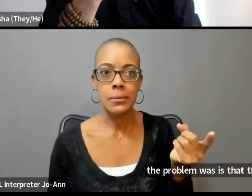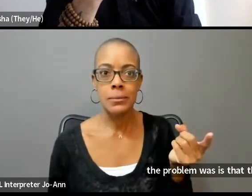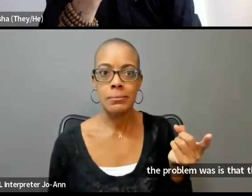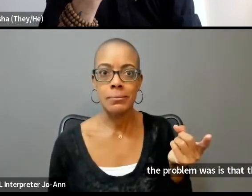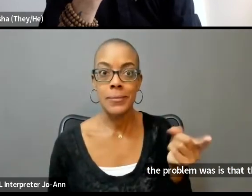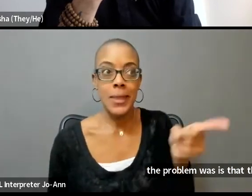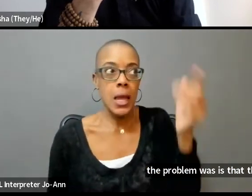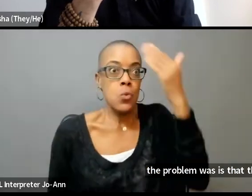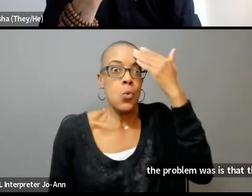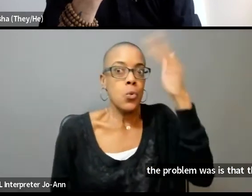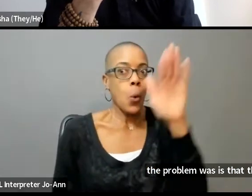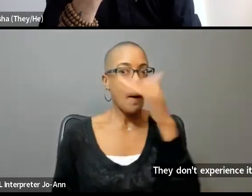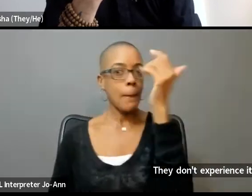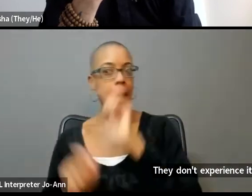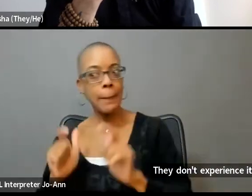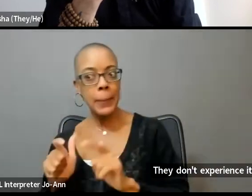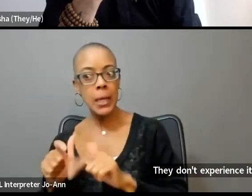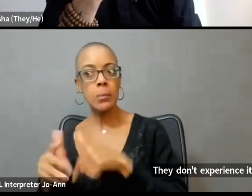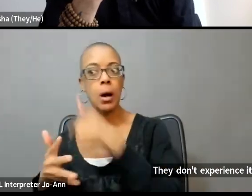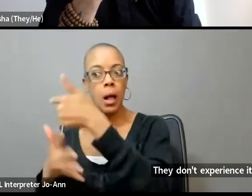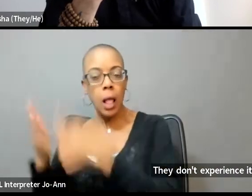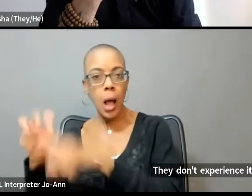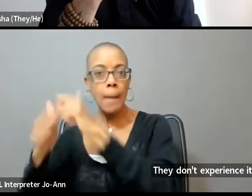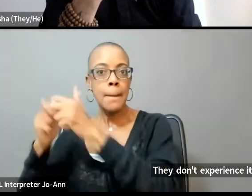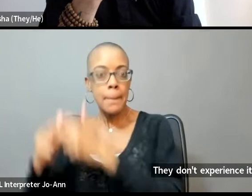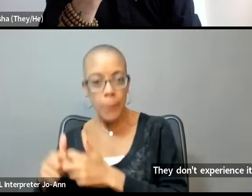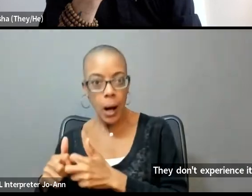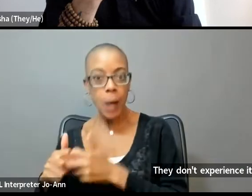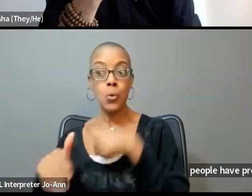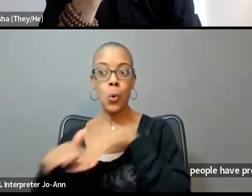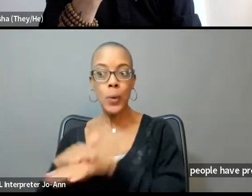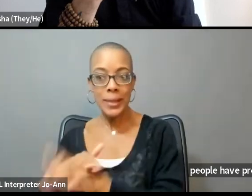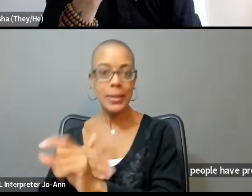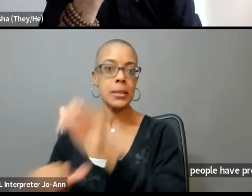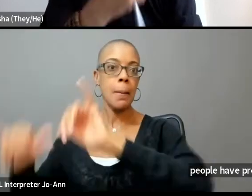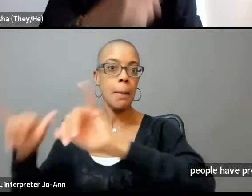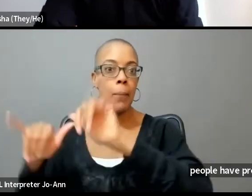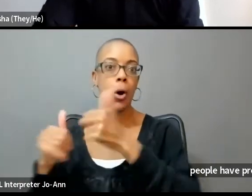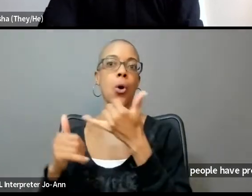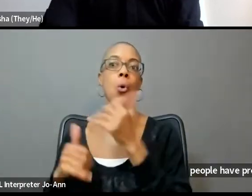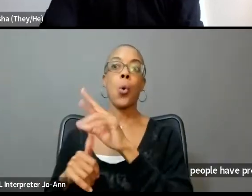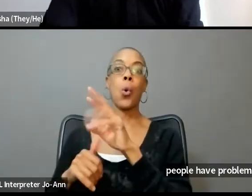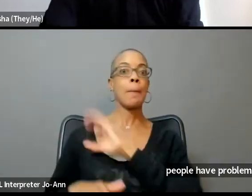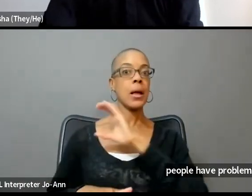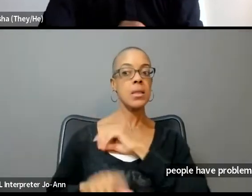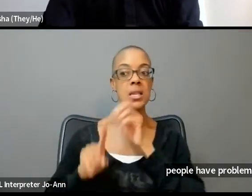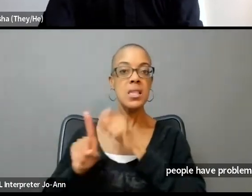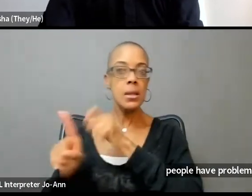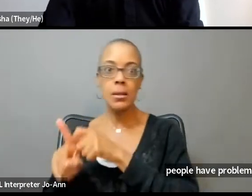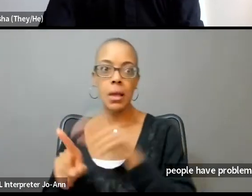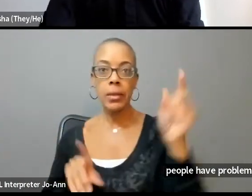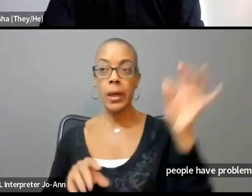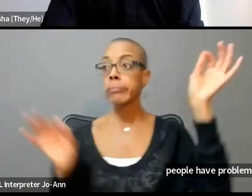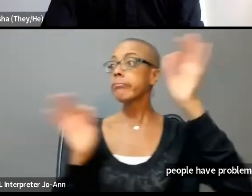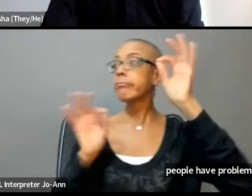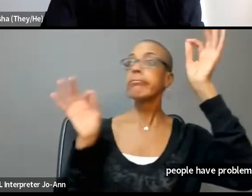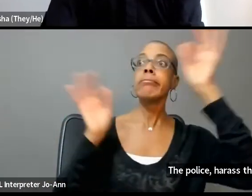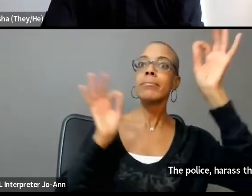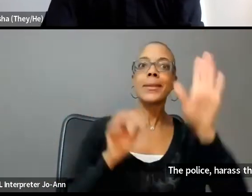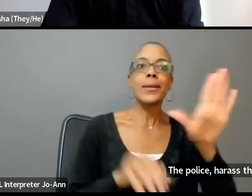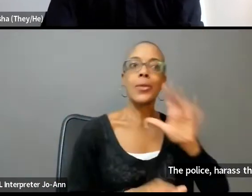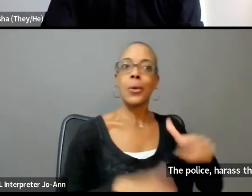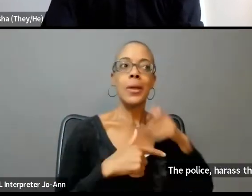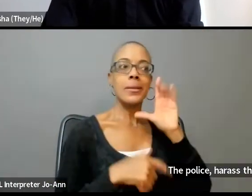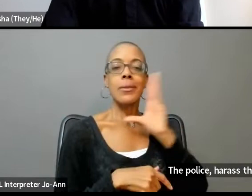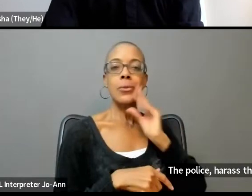Black people have problems going into this bar, or that the police harass them, or any of those things, because that's not their